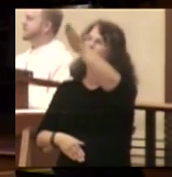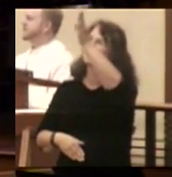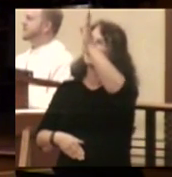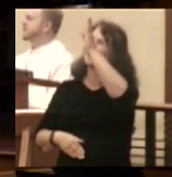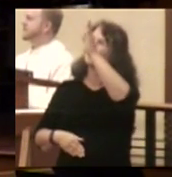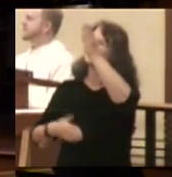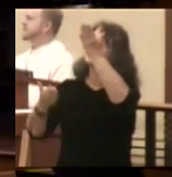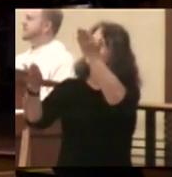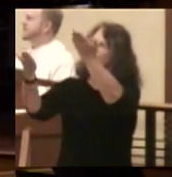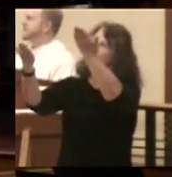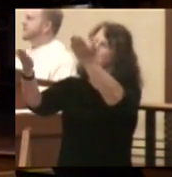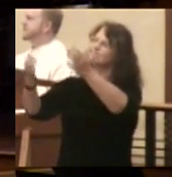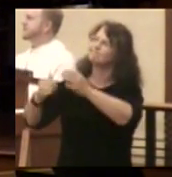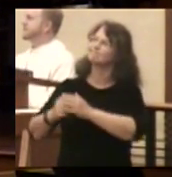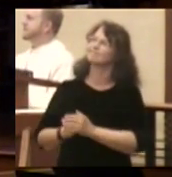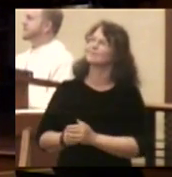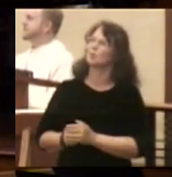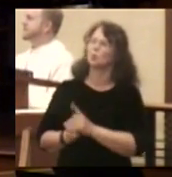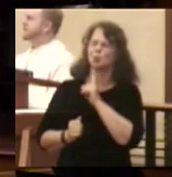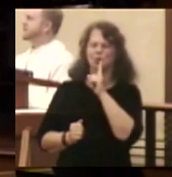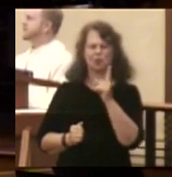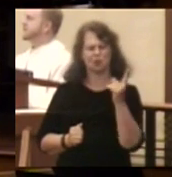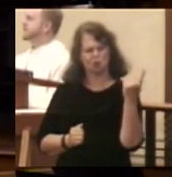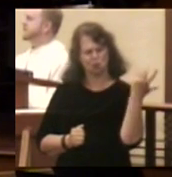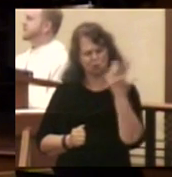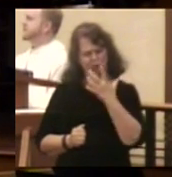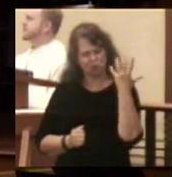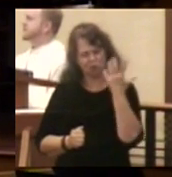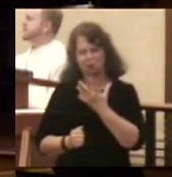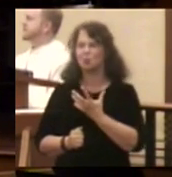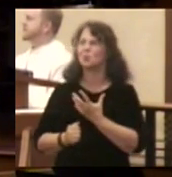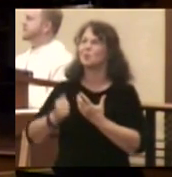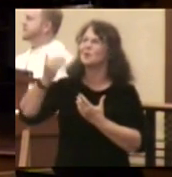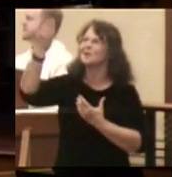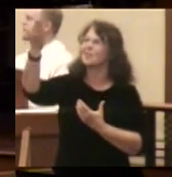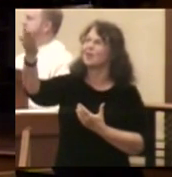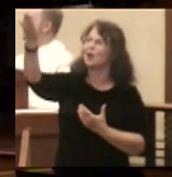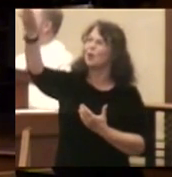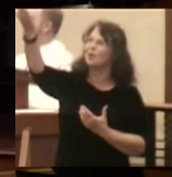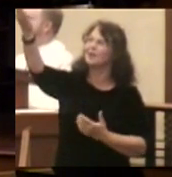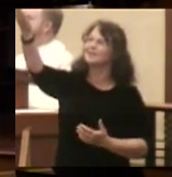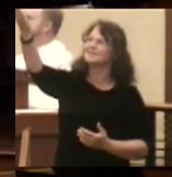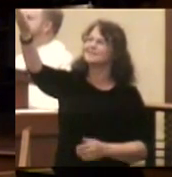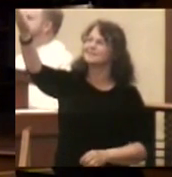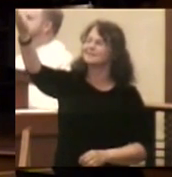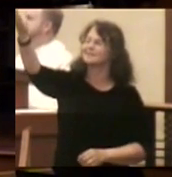How great thou art.